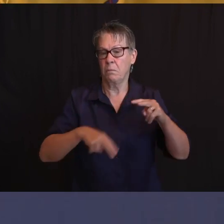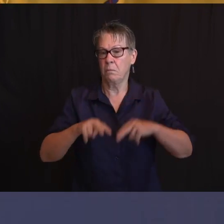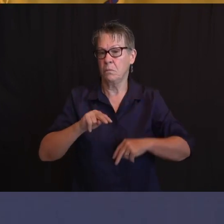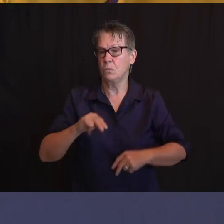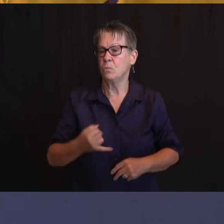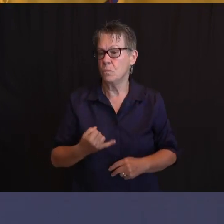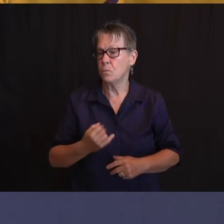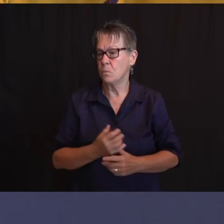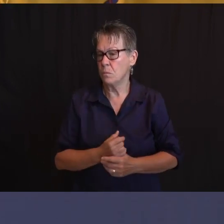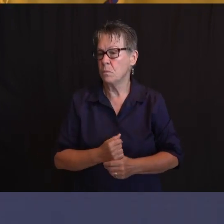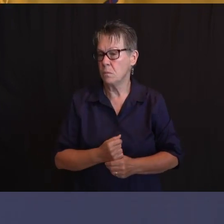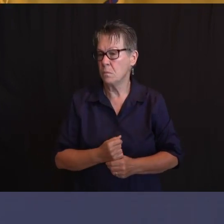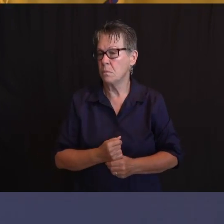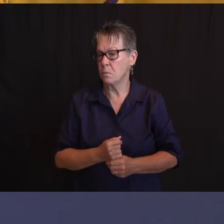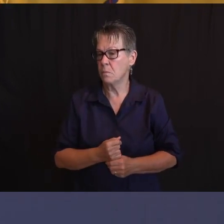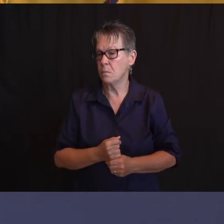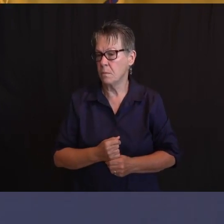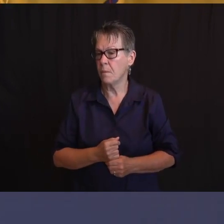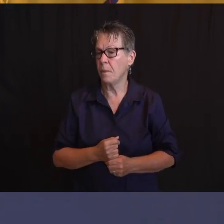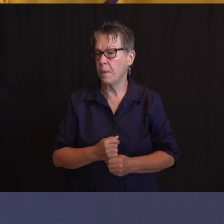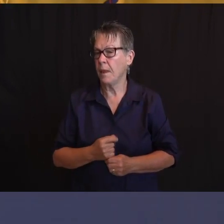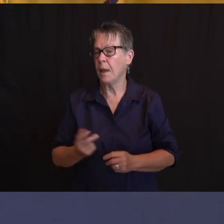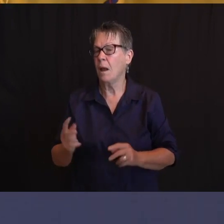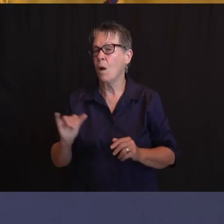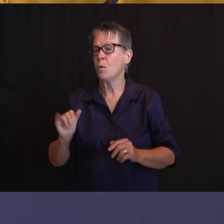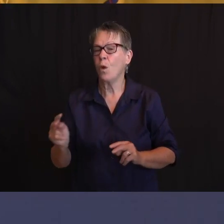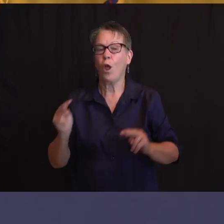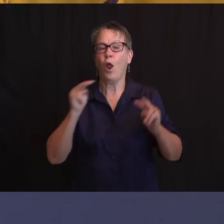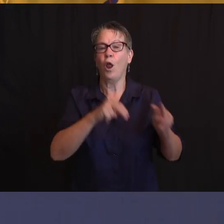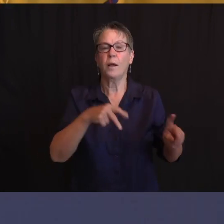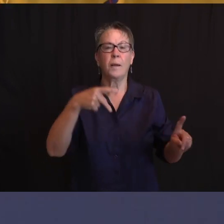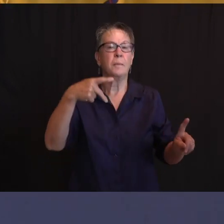amount of folks who live here and go to work in Philadelphia.